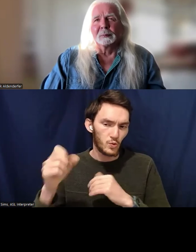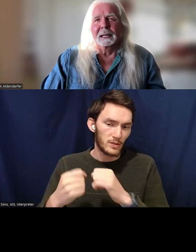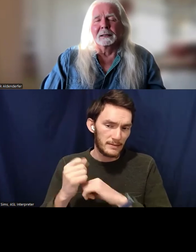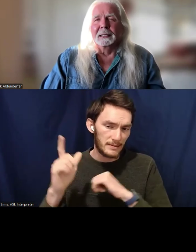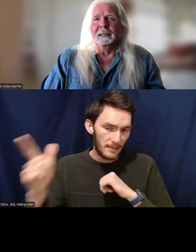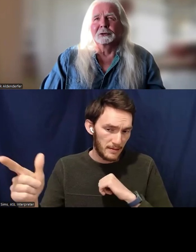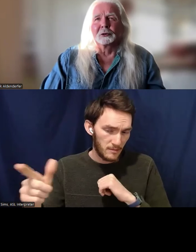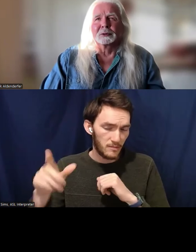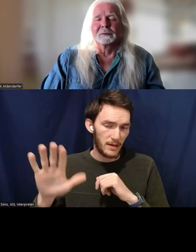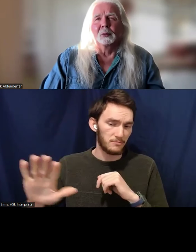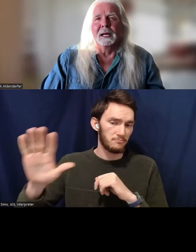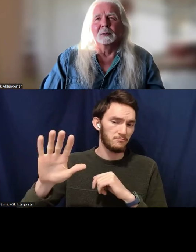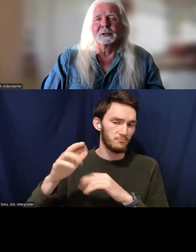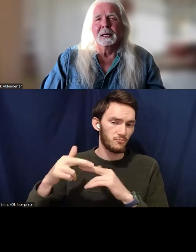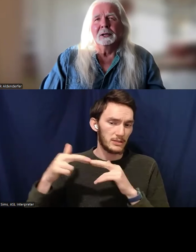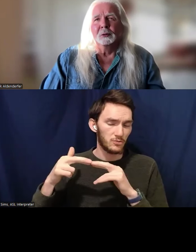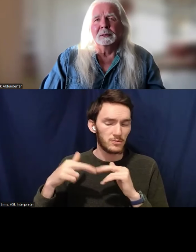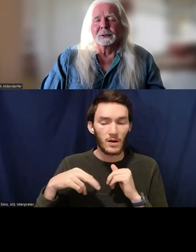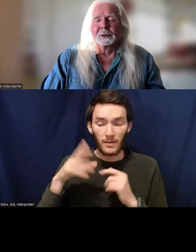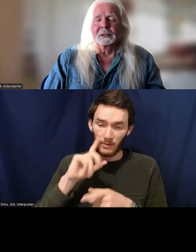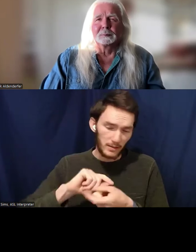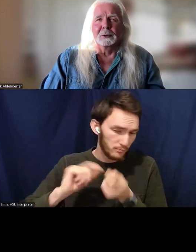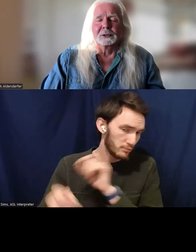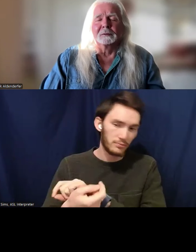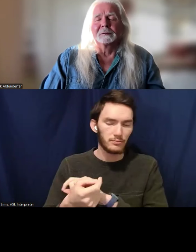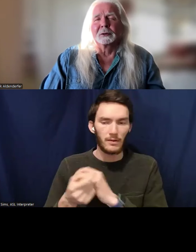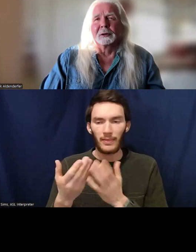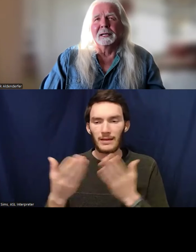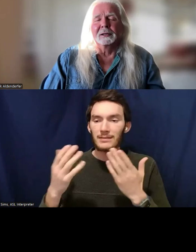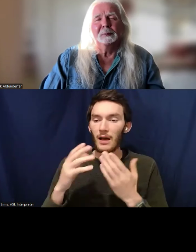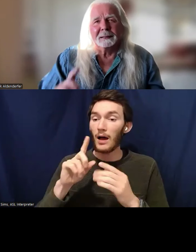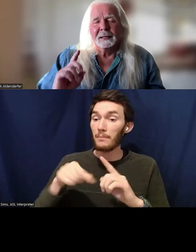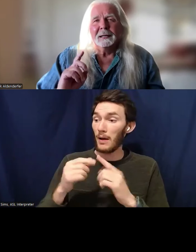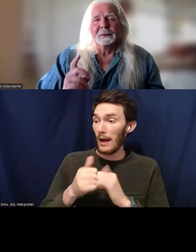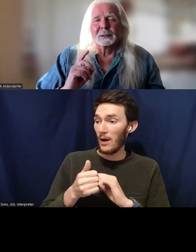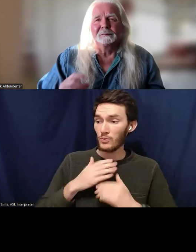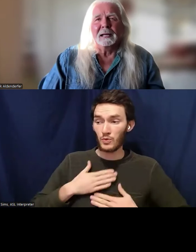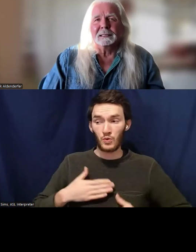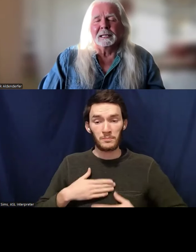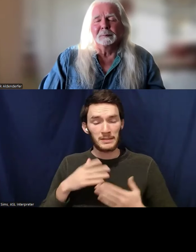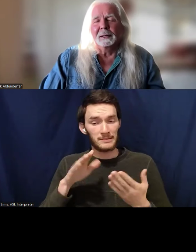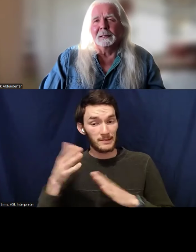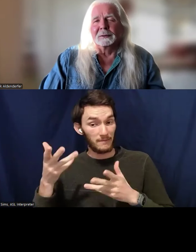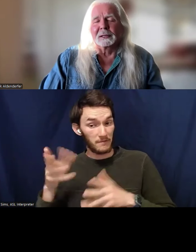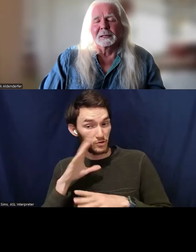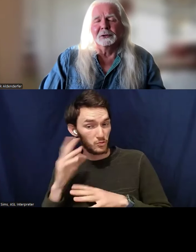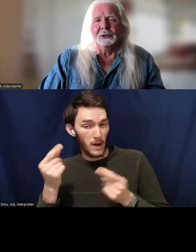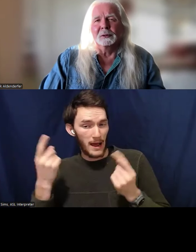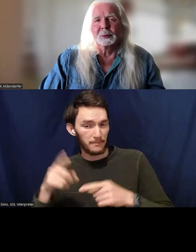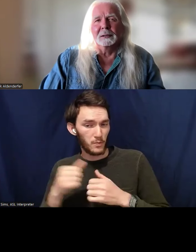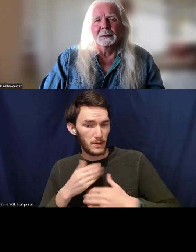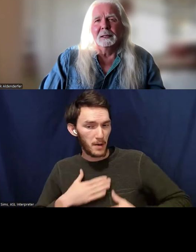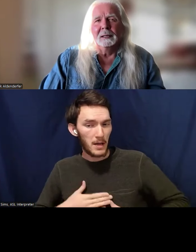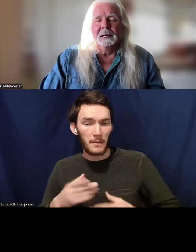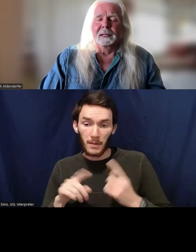rather dramatically in terms of the way in which humans are disposed of after their death, but there's some fascinating parallels that continue